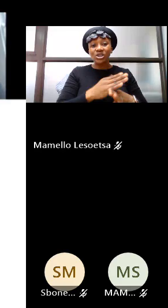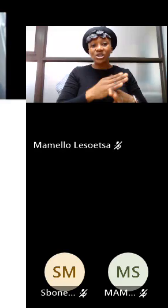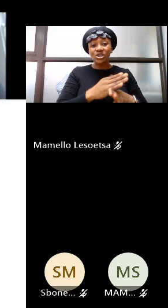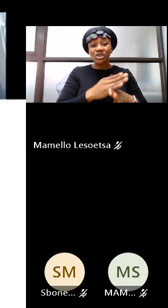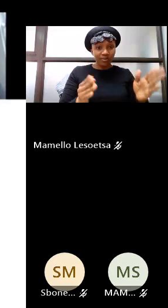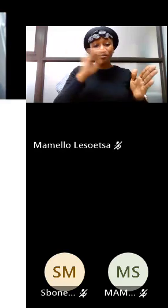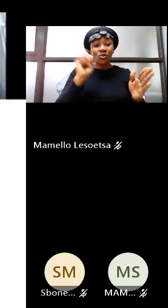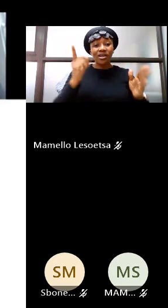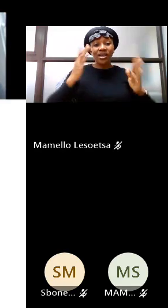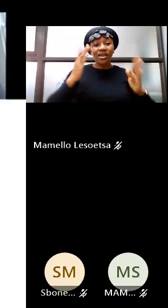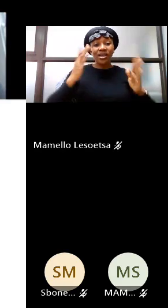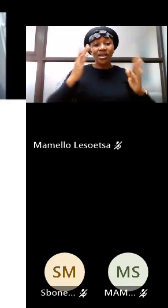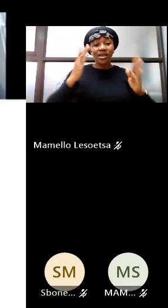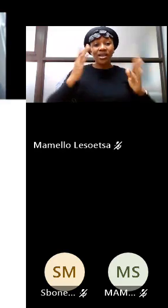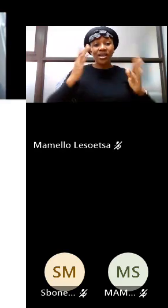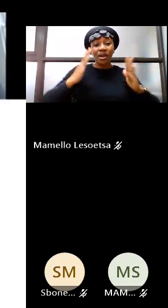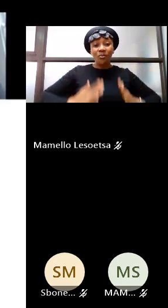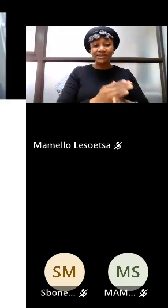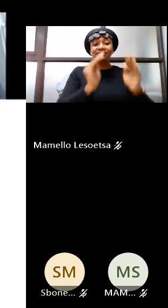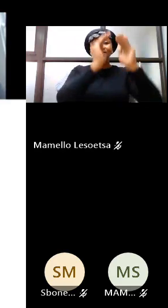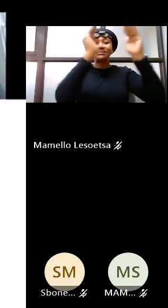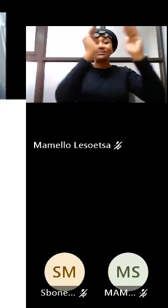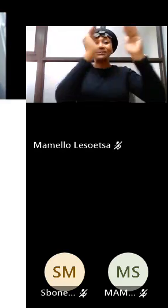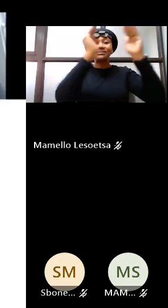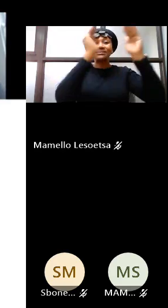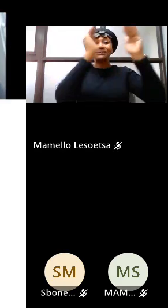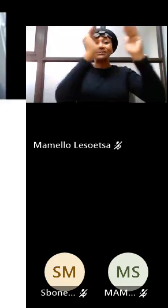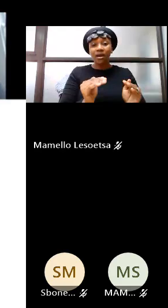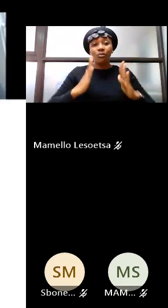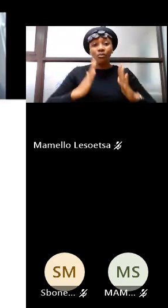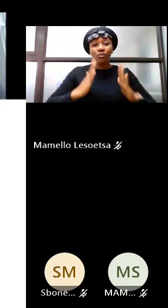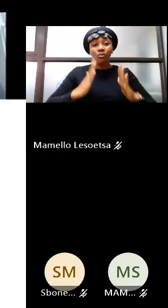the anatomical parts of the body.